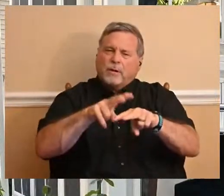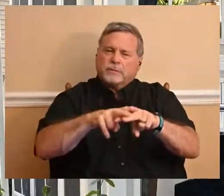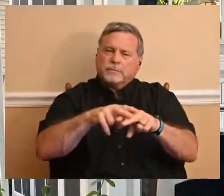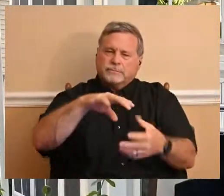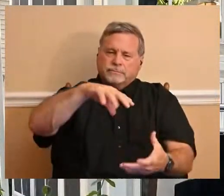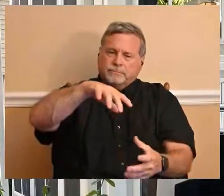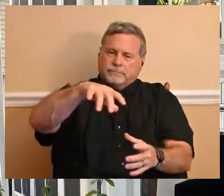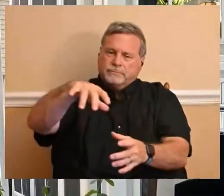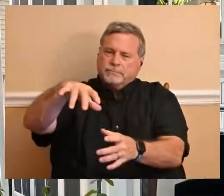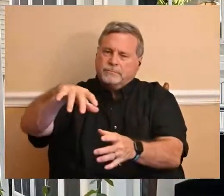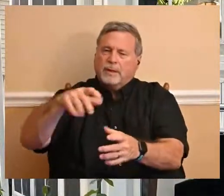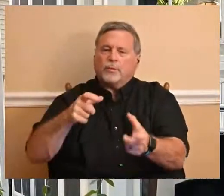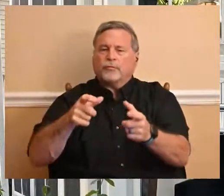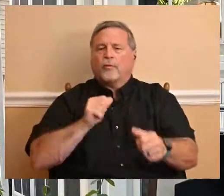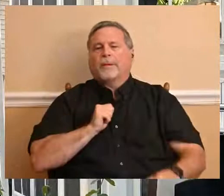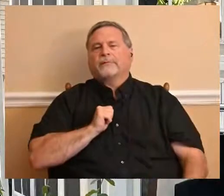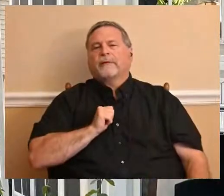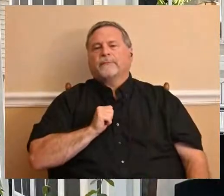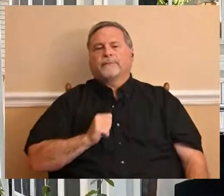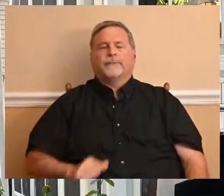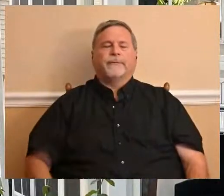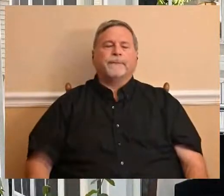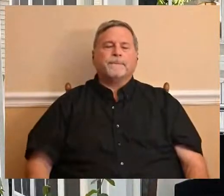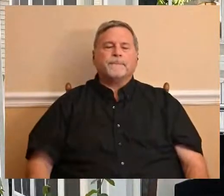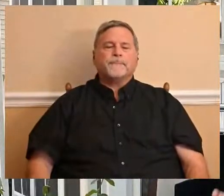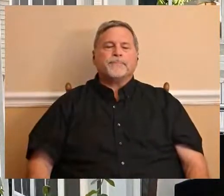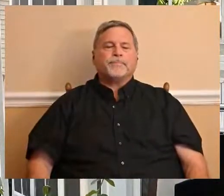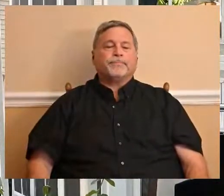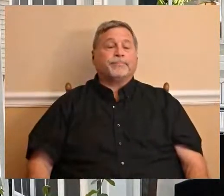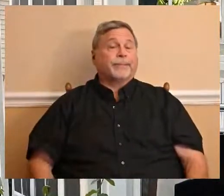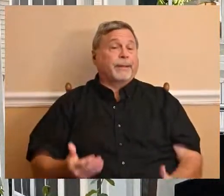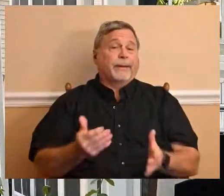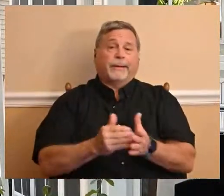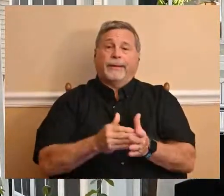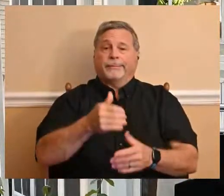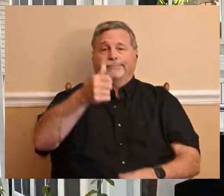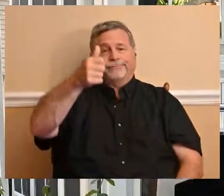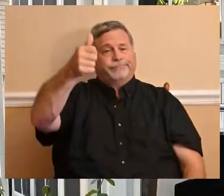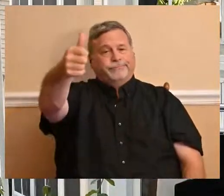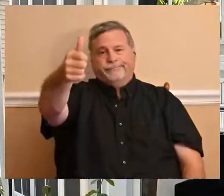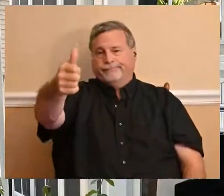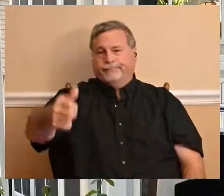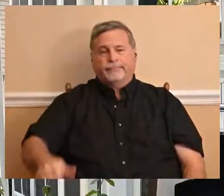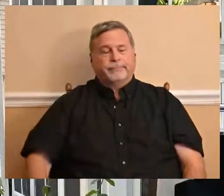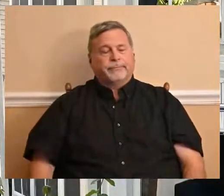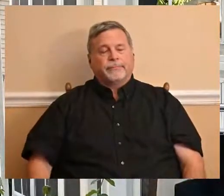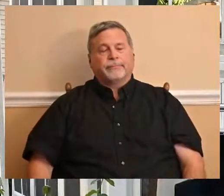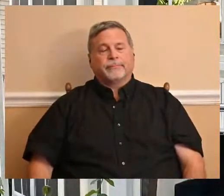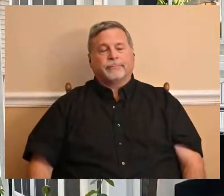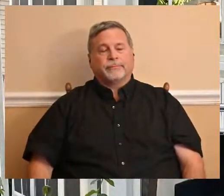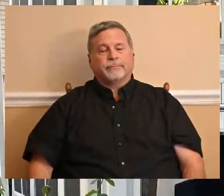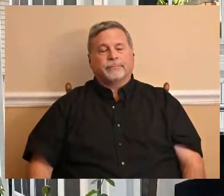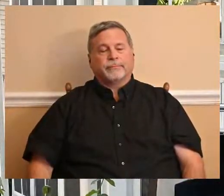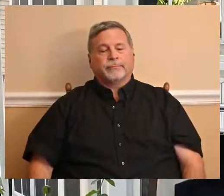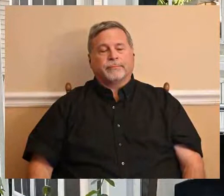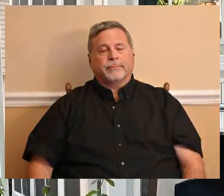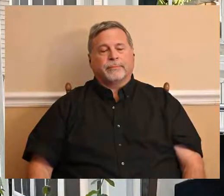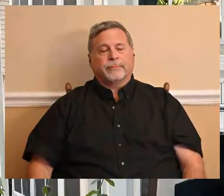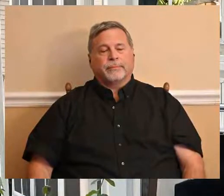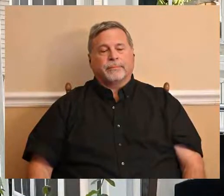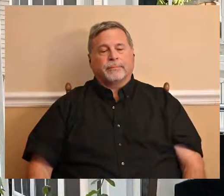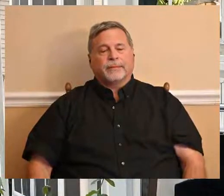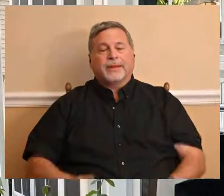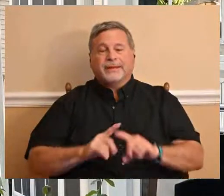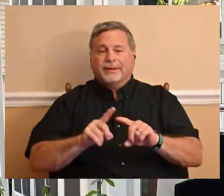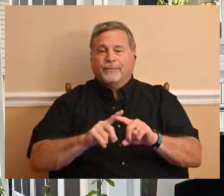but I just want to control it myself. Again, to your taste. Now, the difference is, I'm not